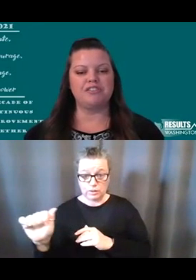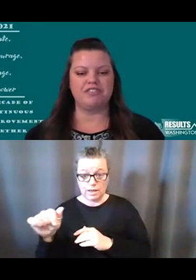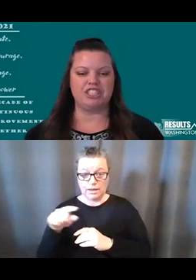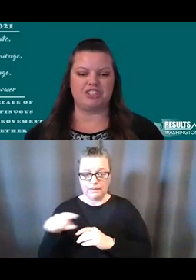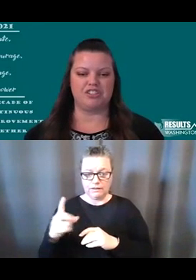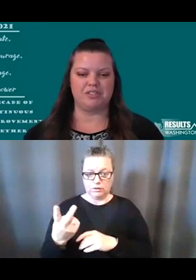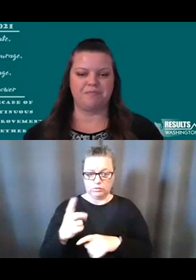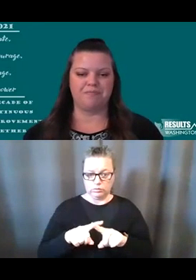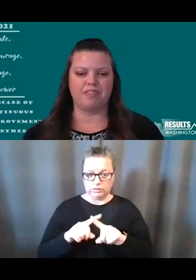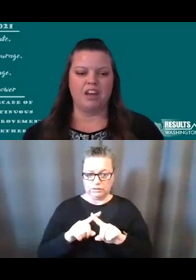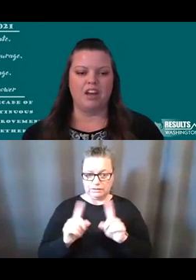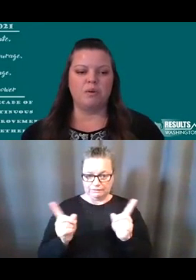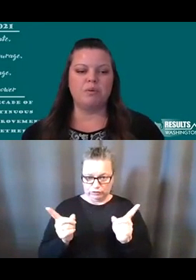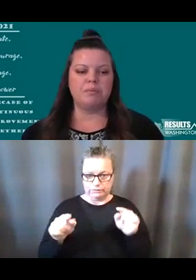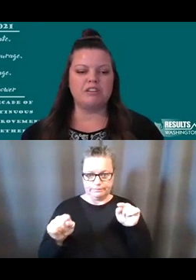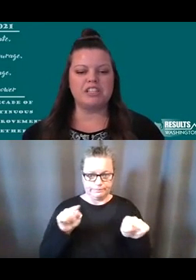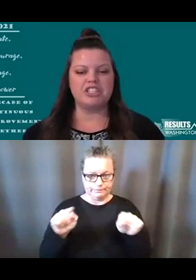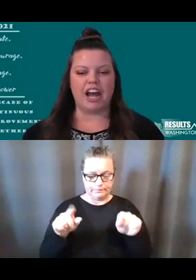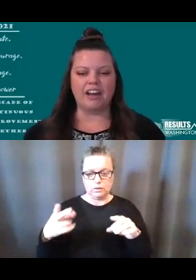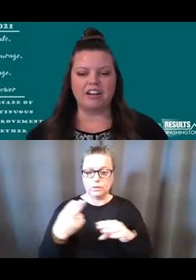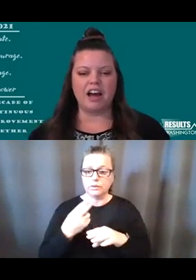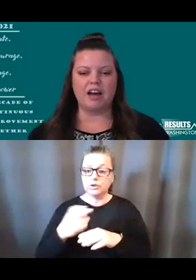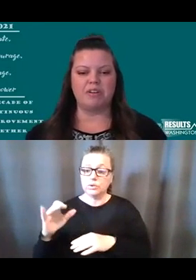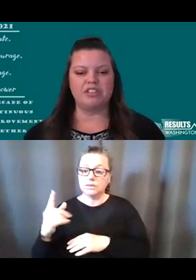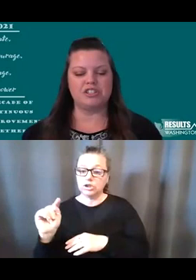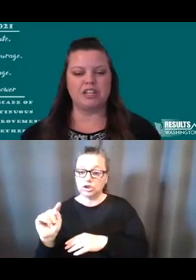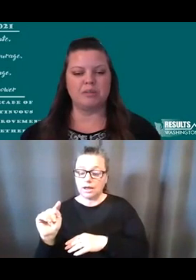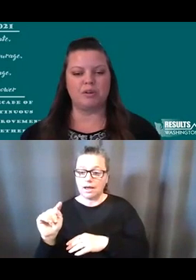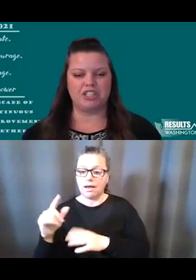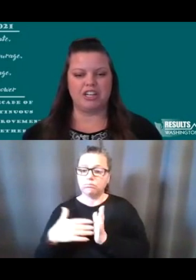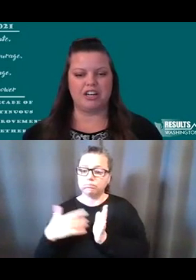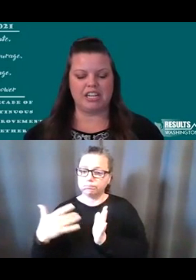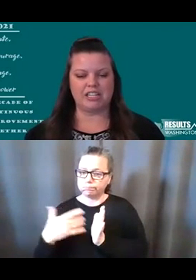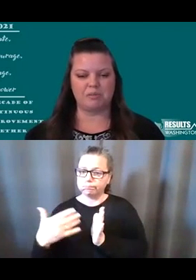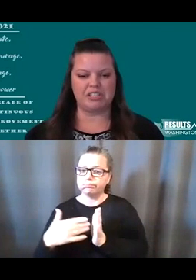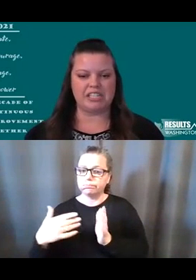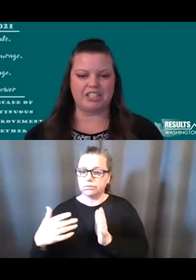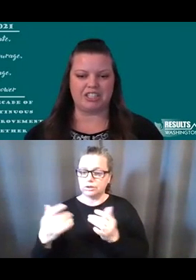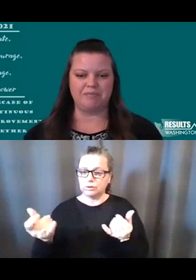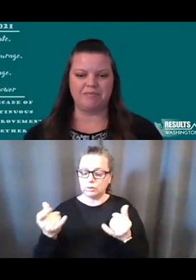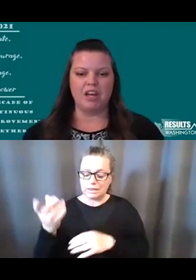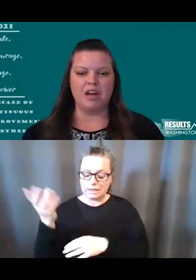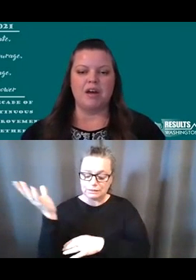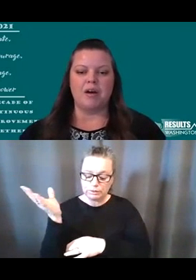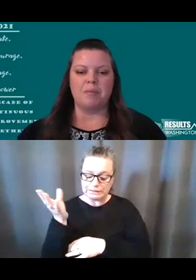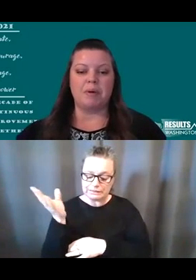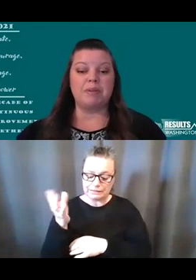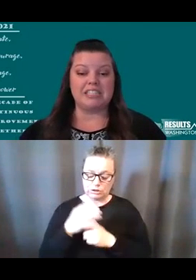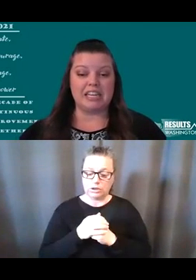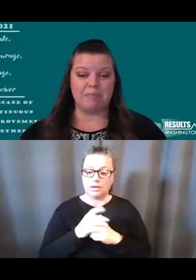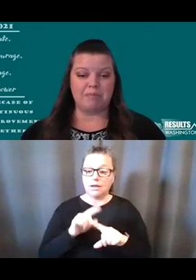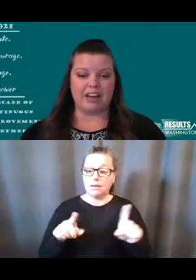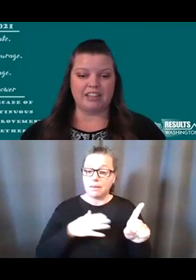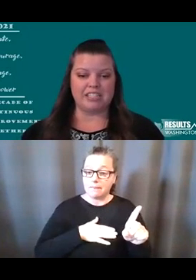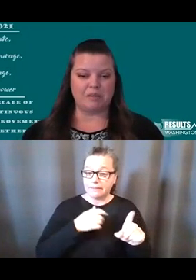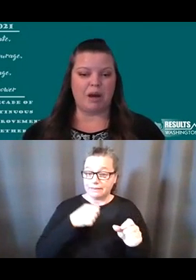two different features. We will be using the chat during a portion of today's presentation, but please